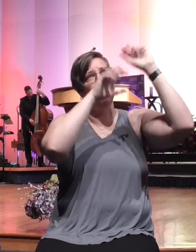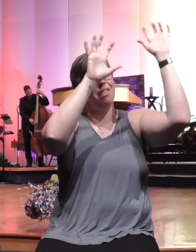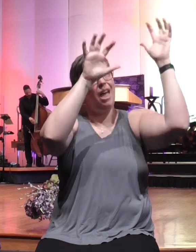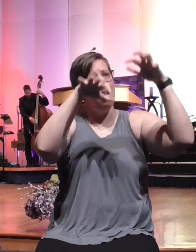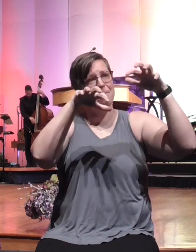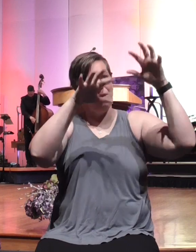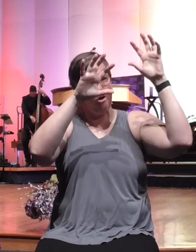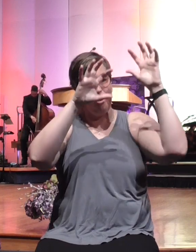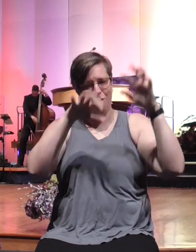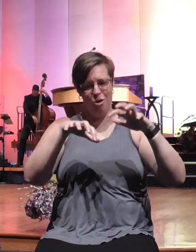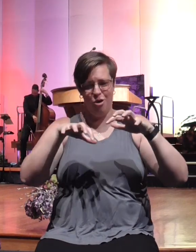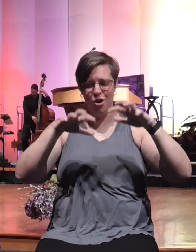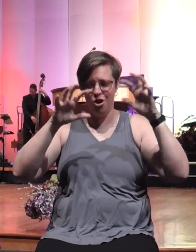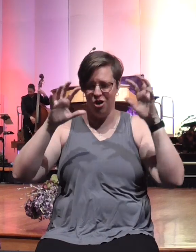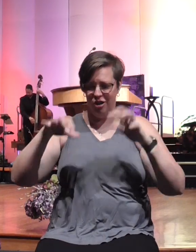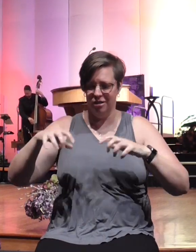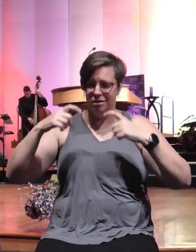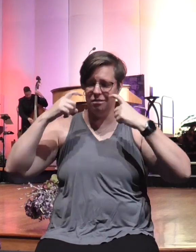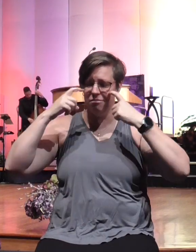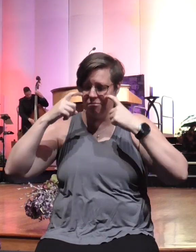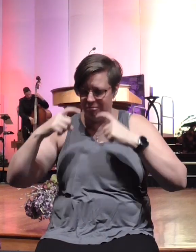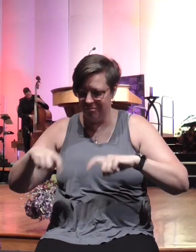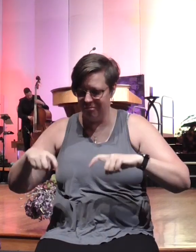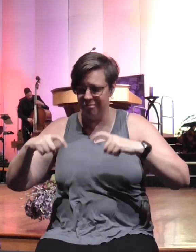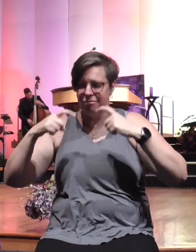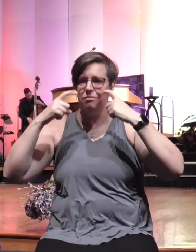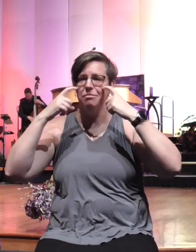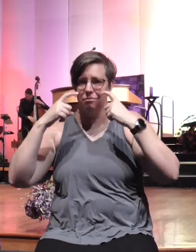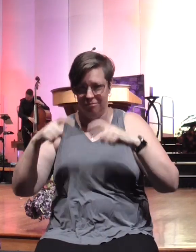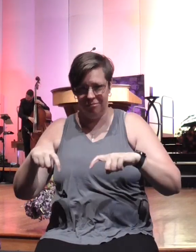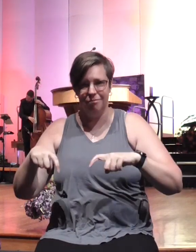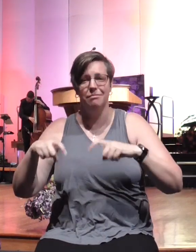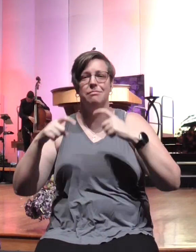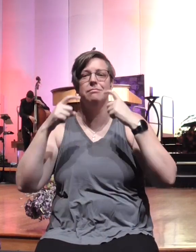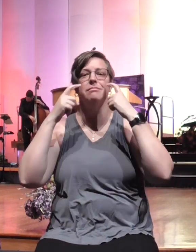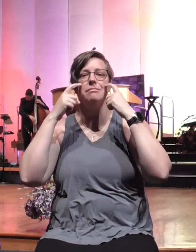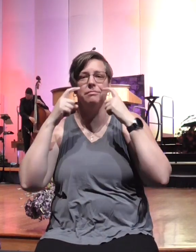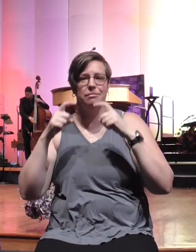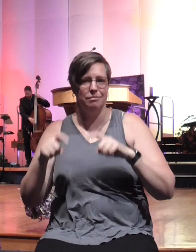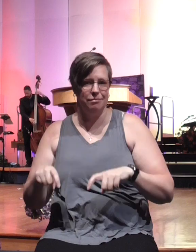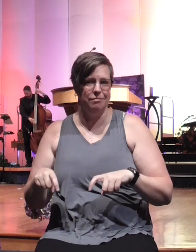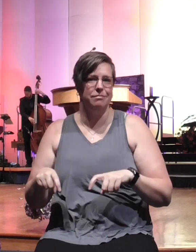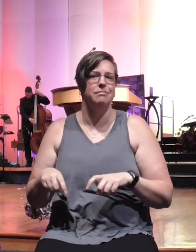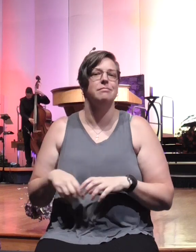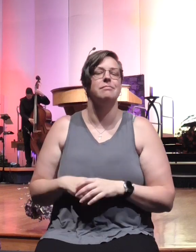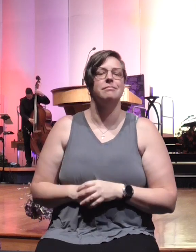that is pouring from your eyes,